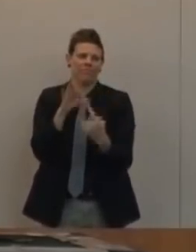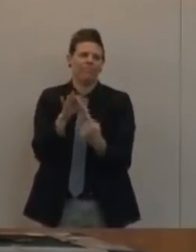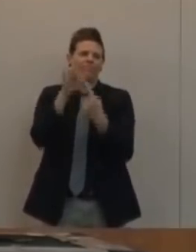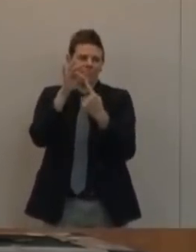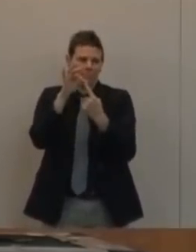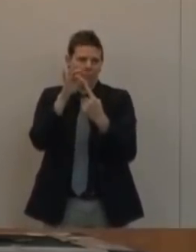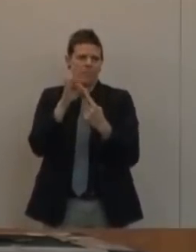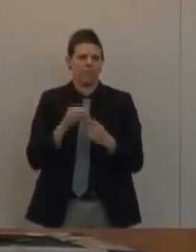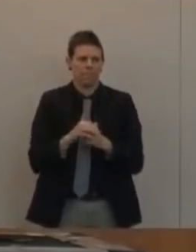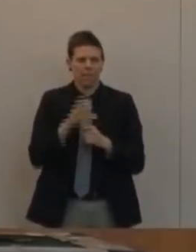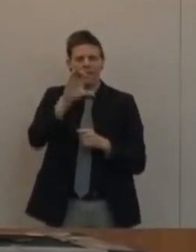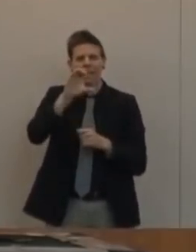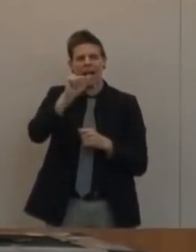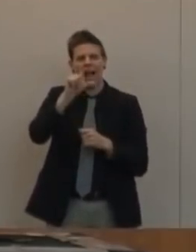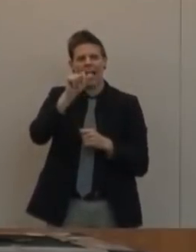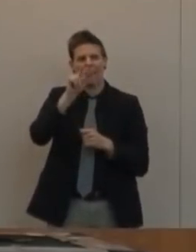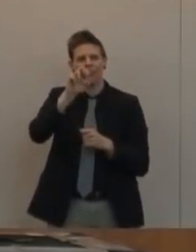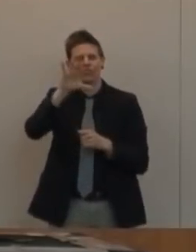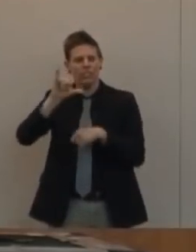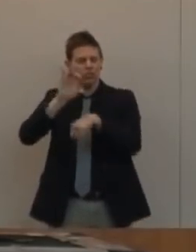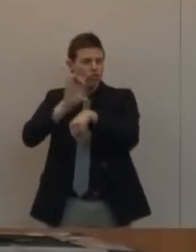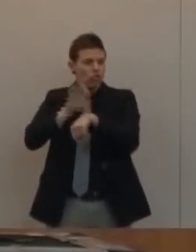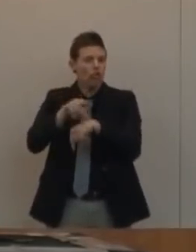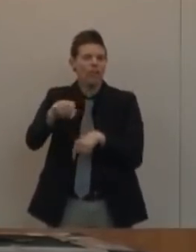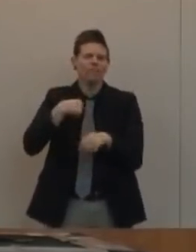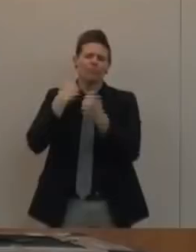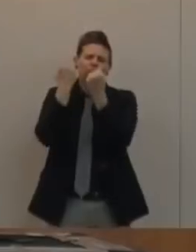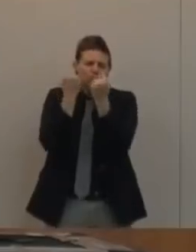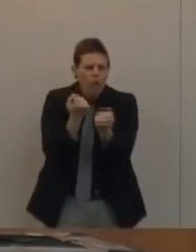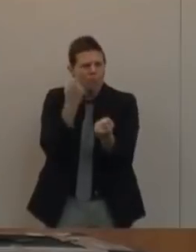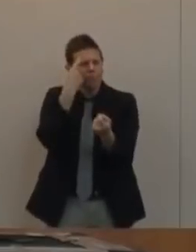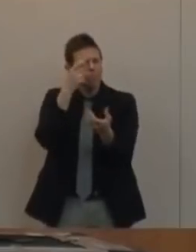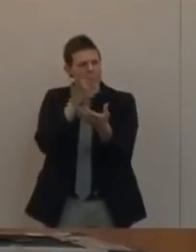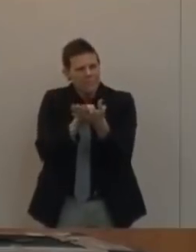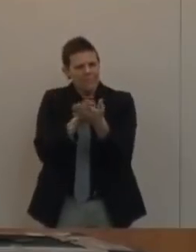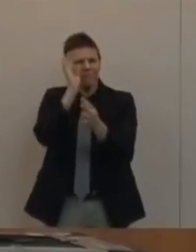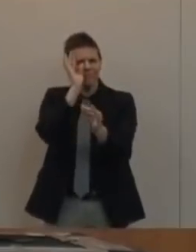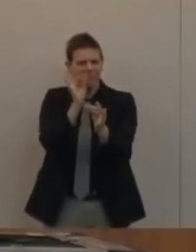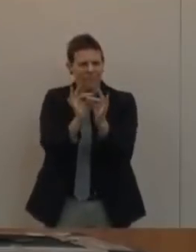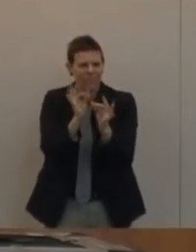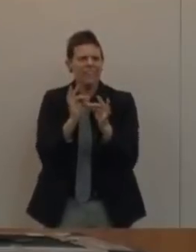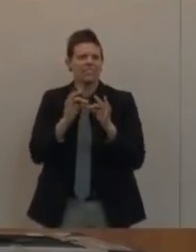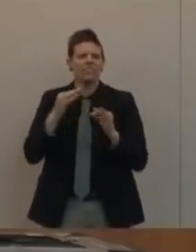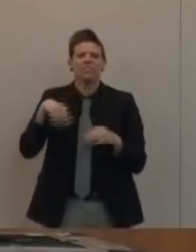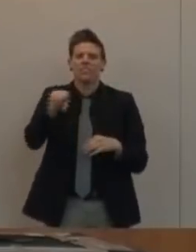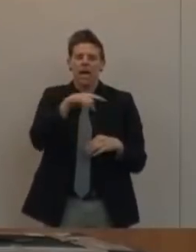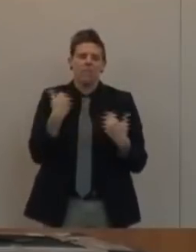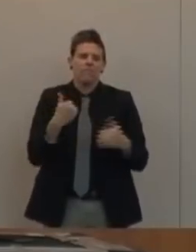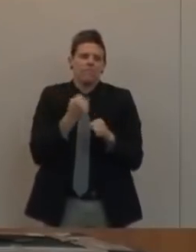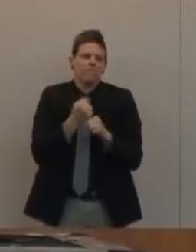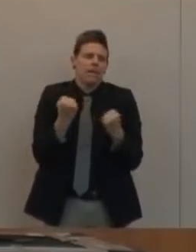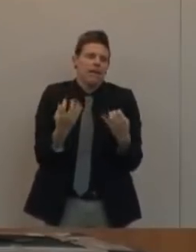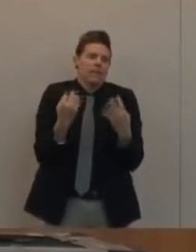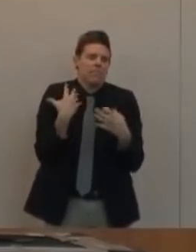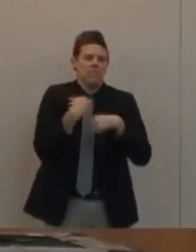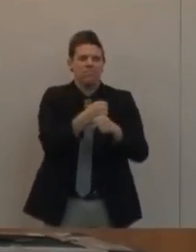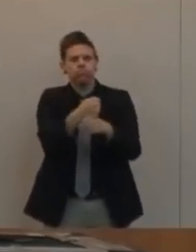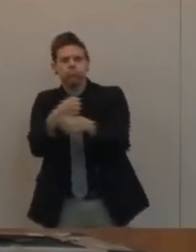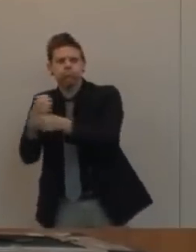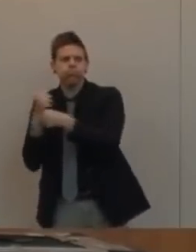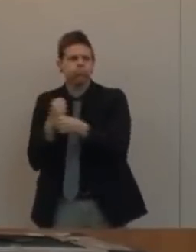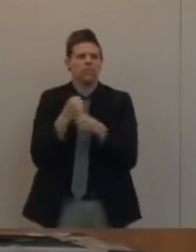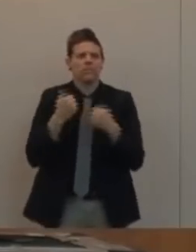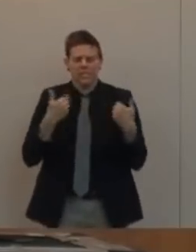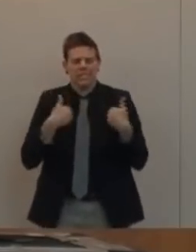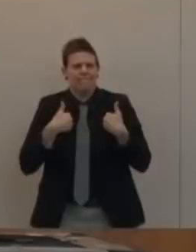incredible faith-based following, and they're really making any number of sacrifices to both